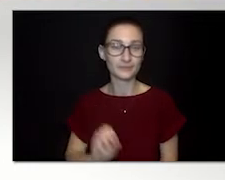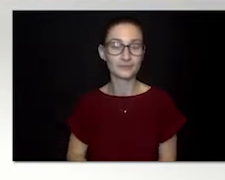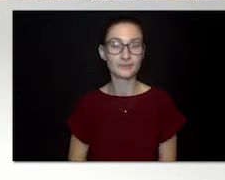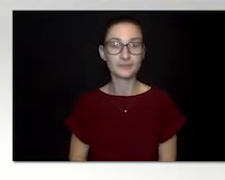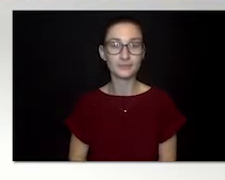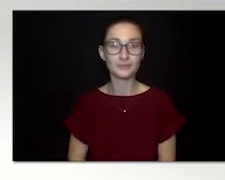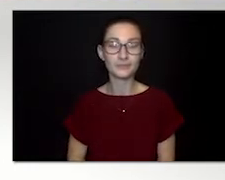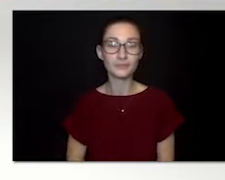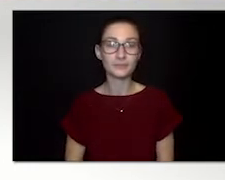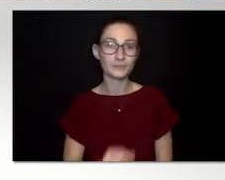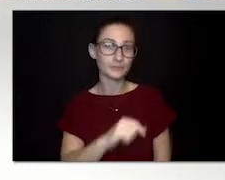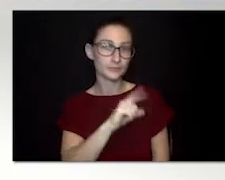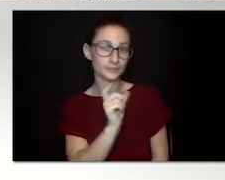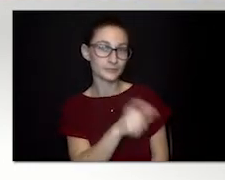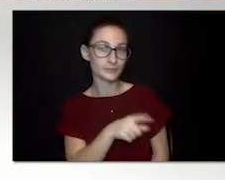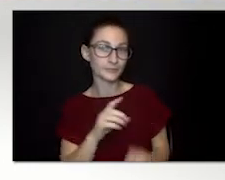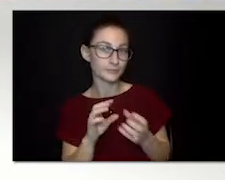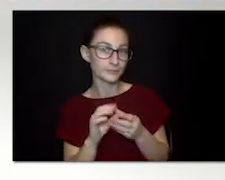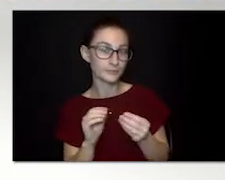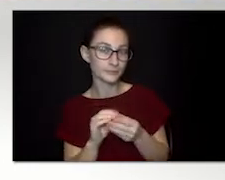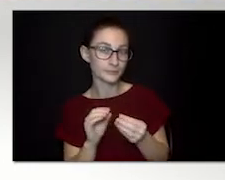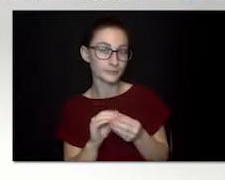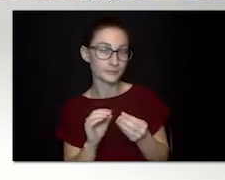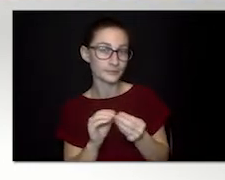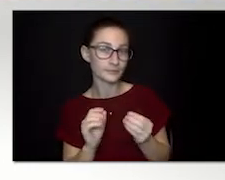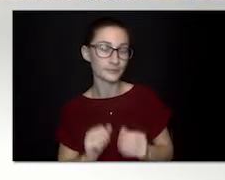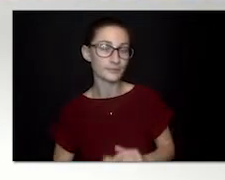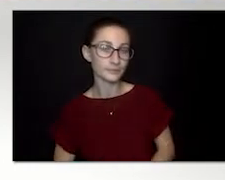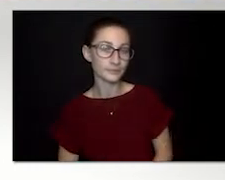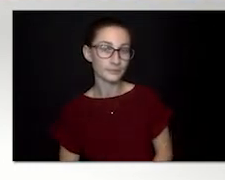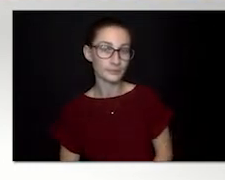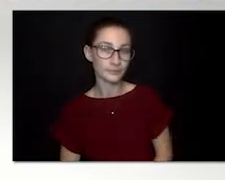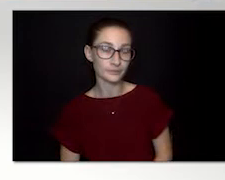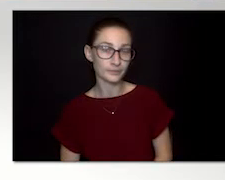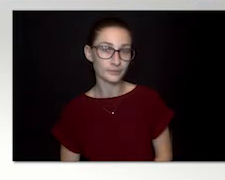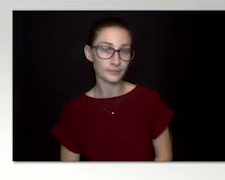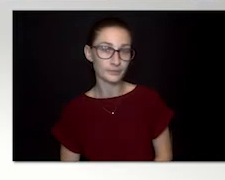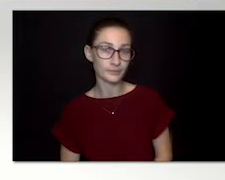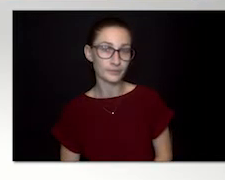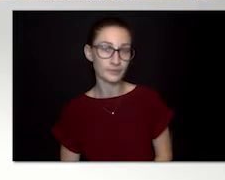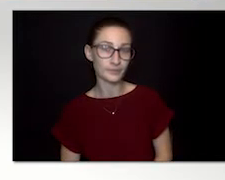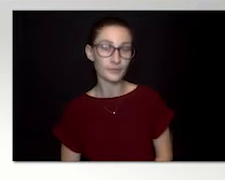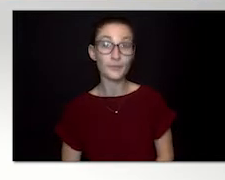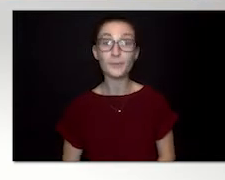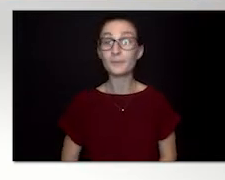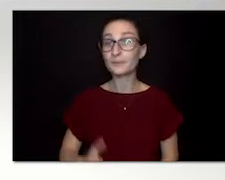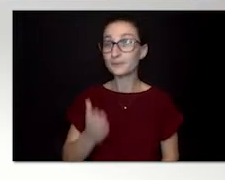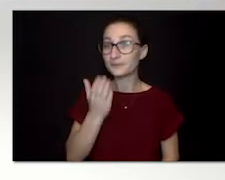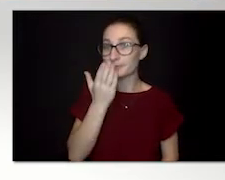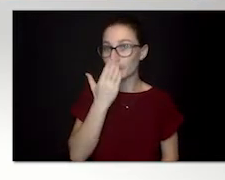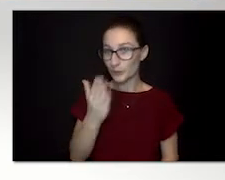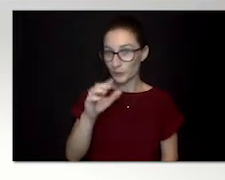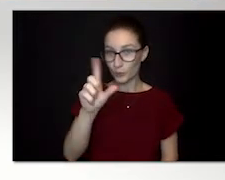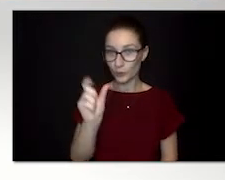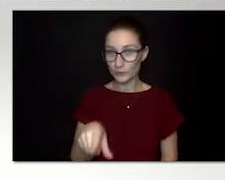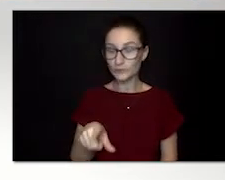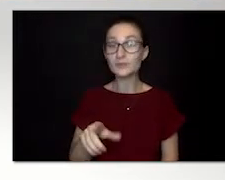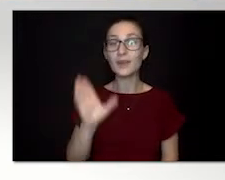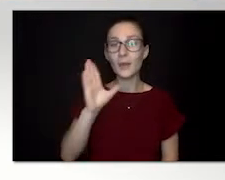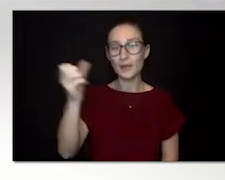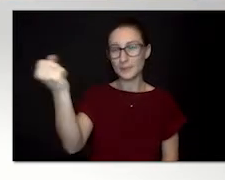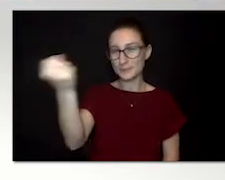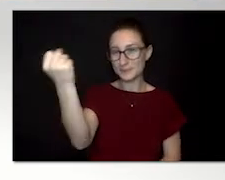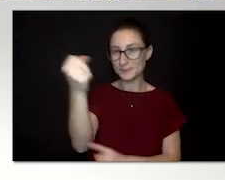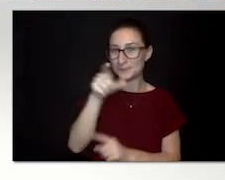Can the parents be guardians and then also like an older sibling? Can they do it all at the same time? That's a great